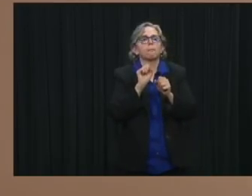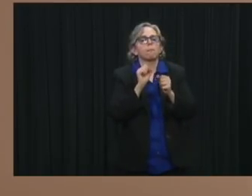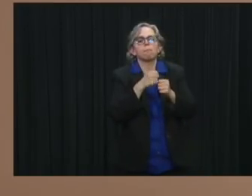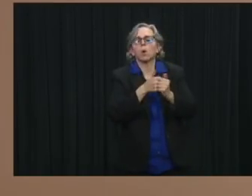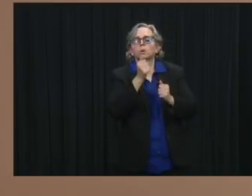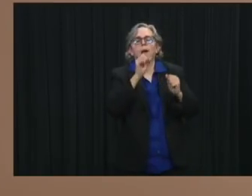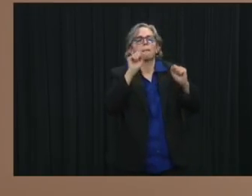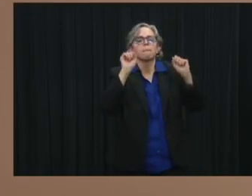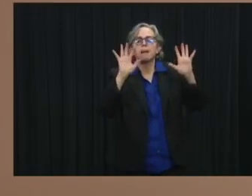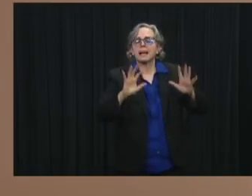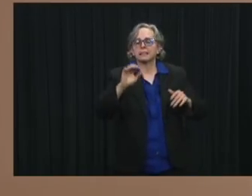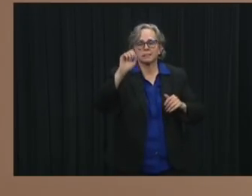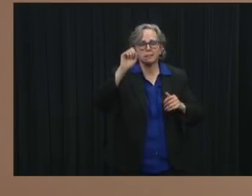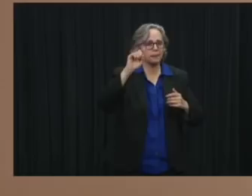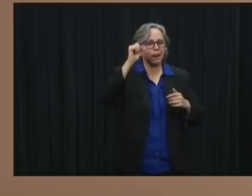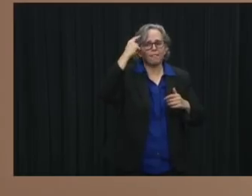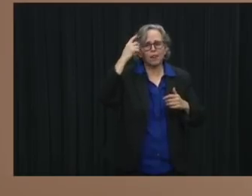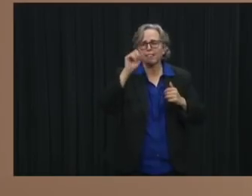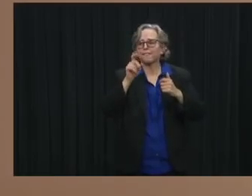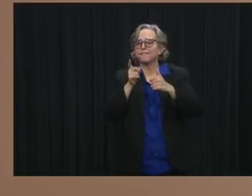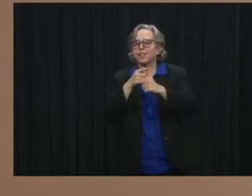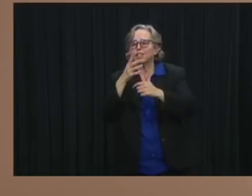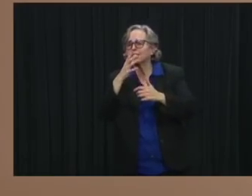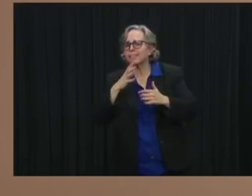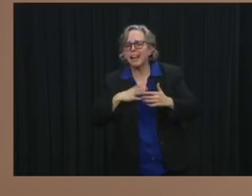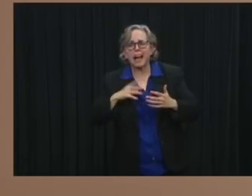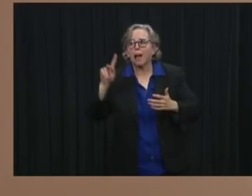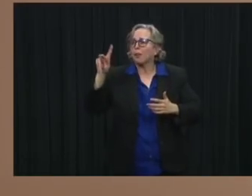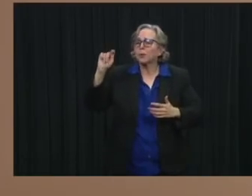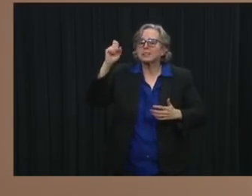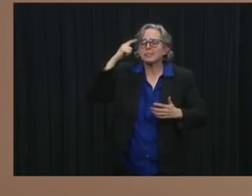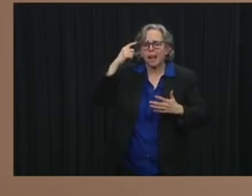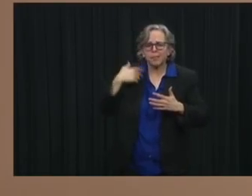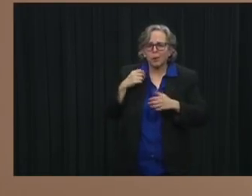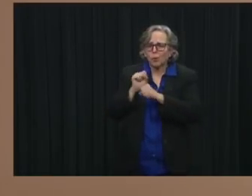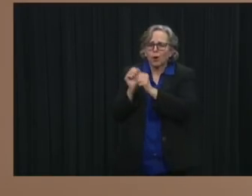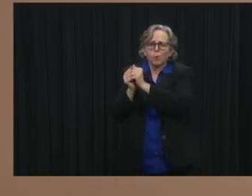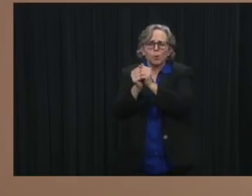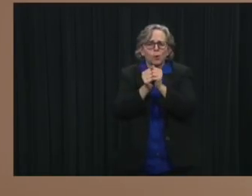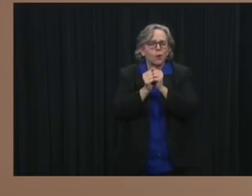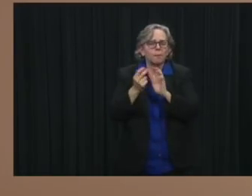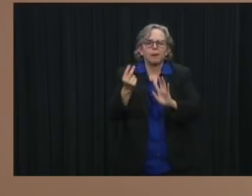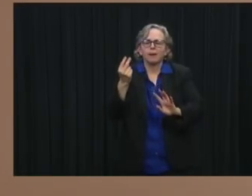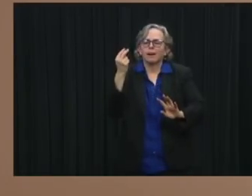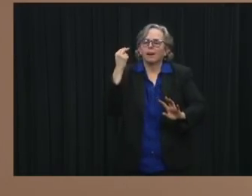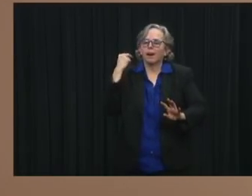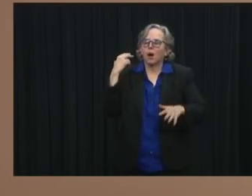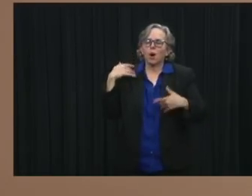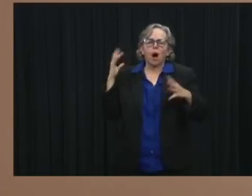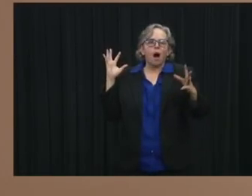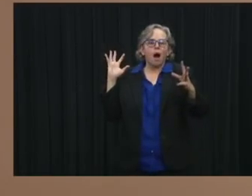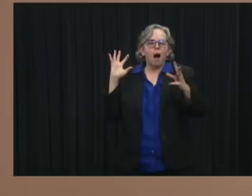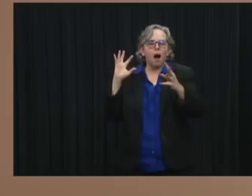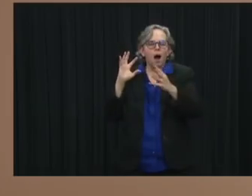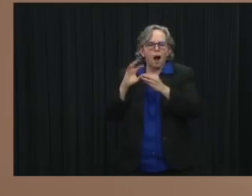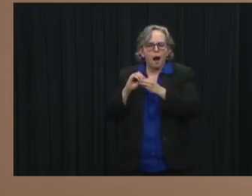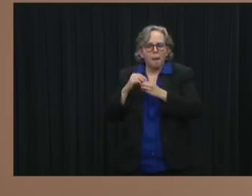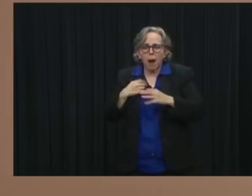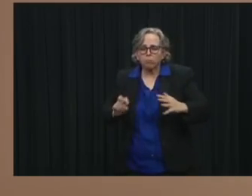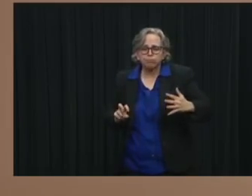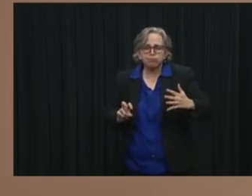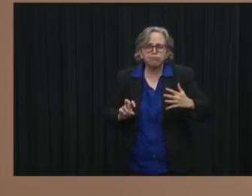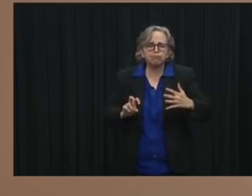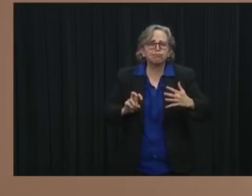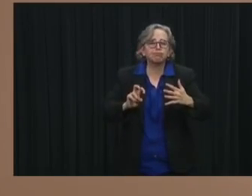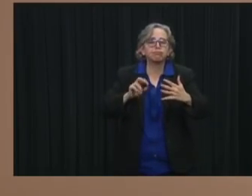the Lieutenant Governor. You know, sometimes when you look back on your life, it all adds up, but at the time it doesn't make sense. I can tell you it is.